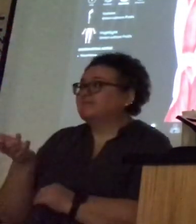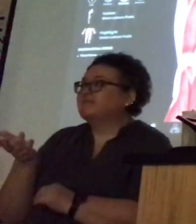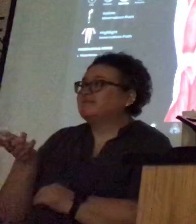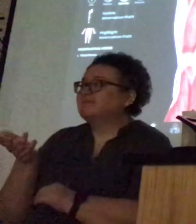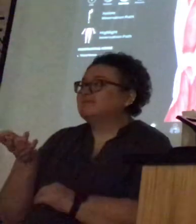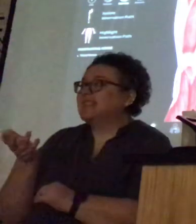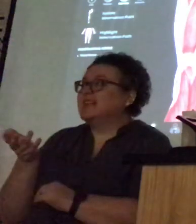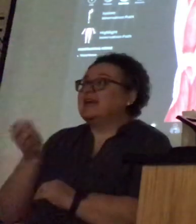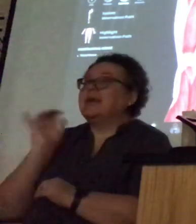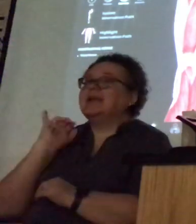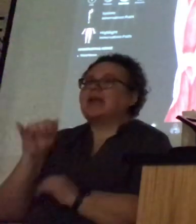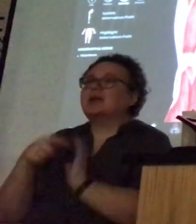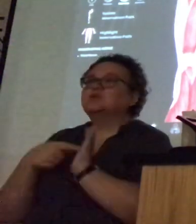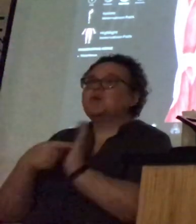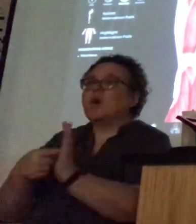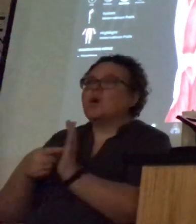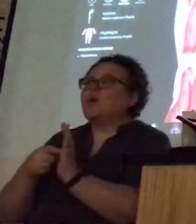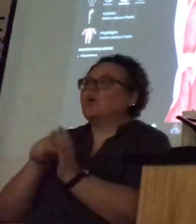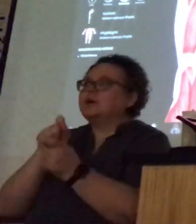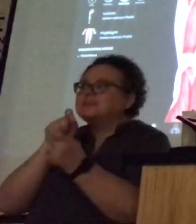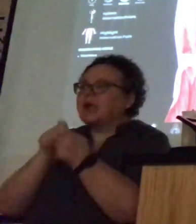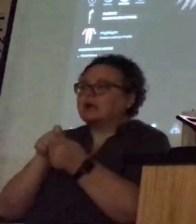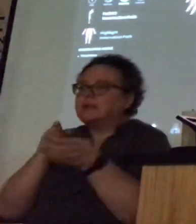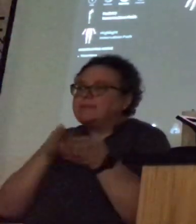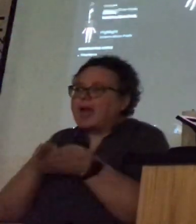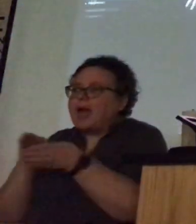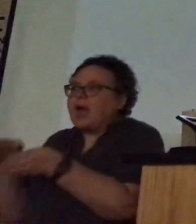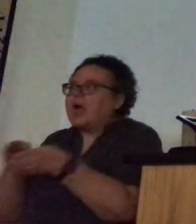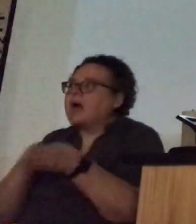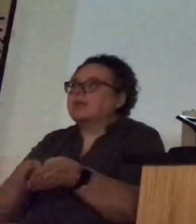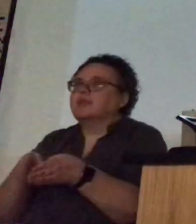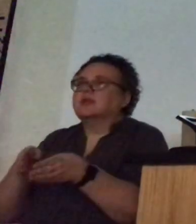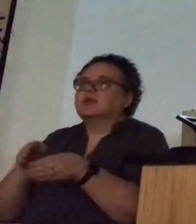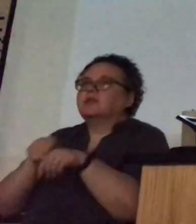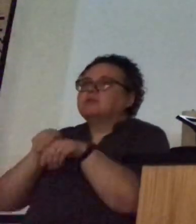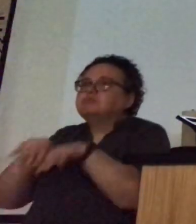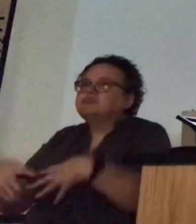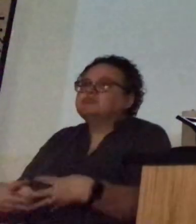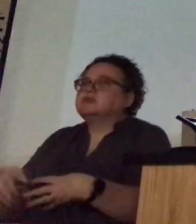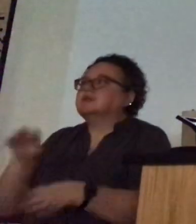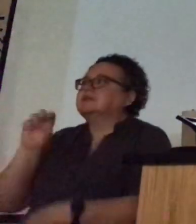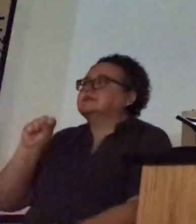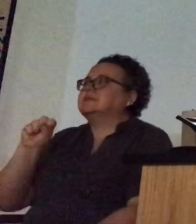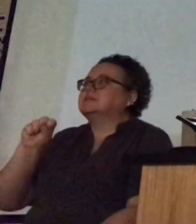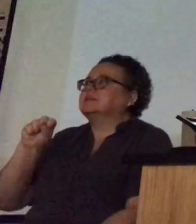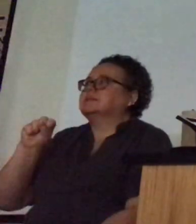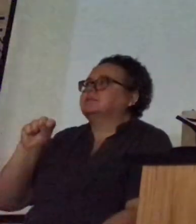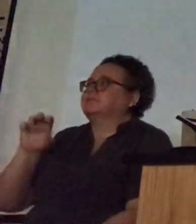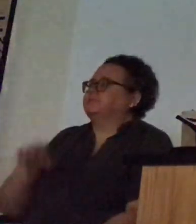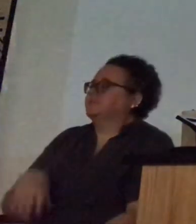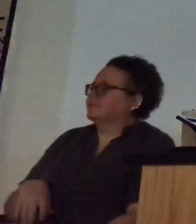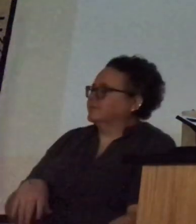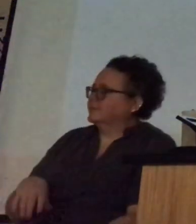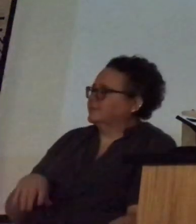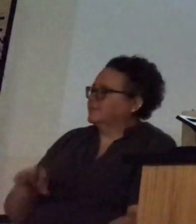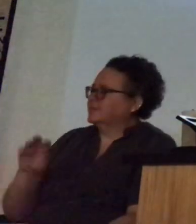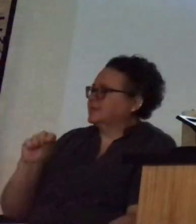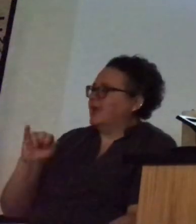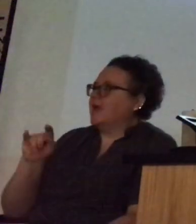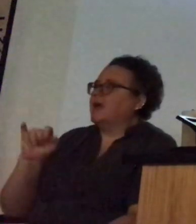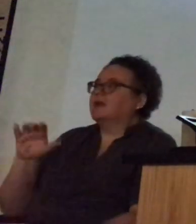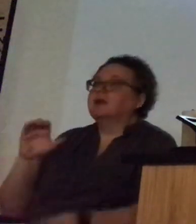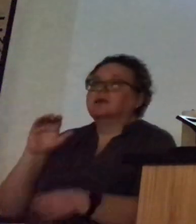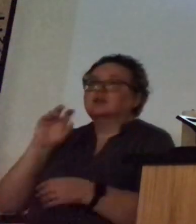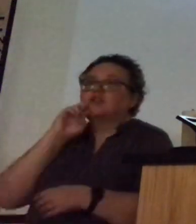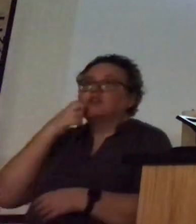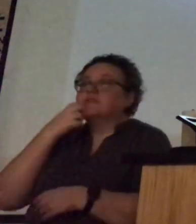And it can isolate the path, you know, the branch of the sciatic nerve. Okay, the yellow one is the